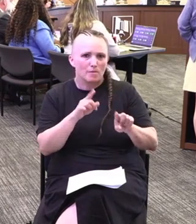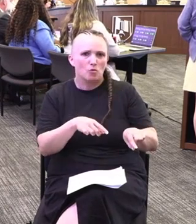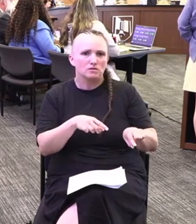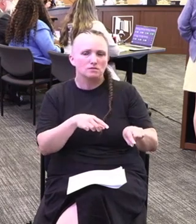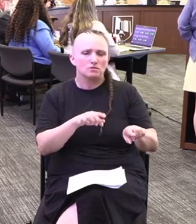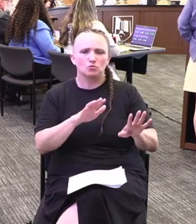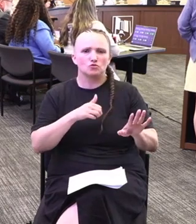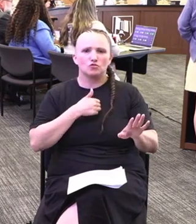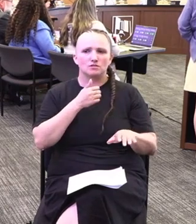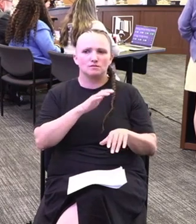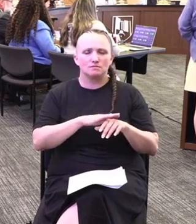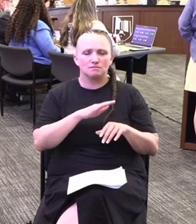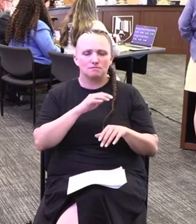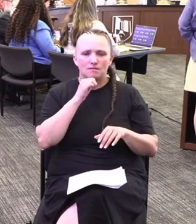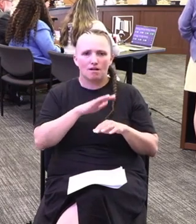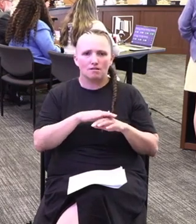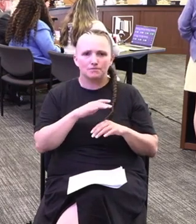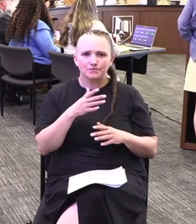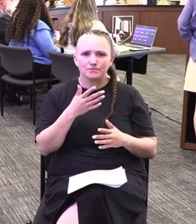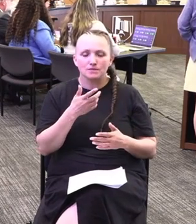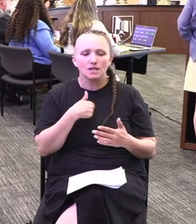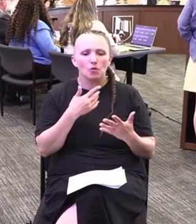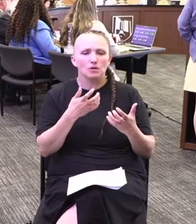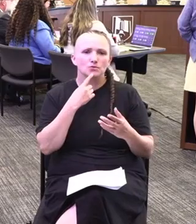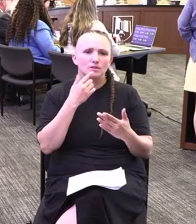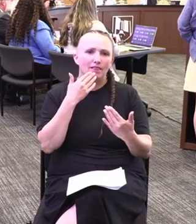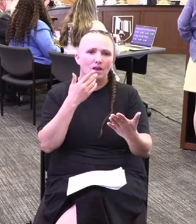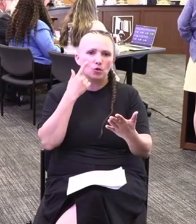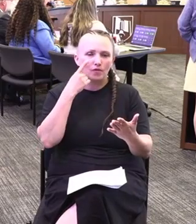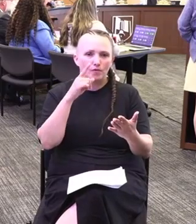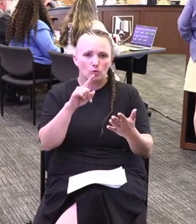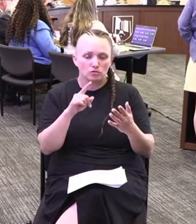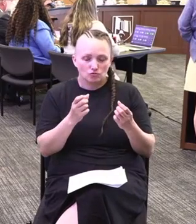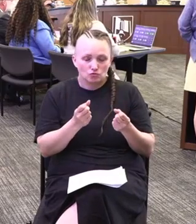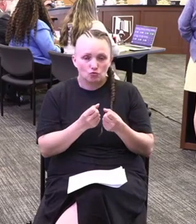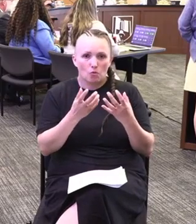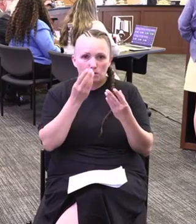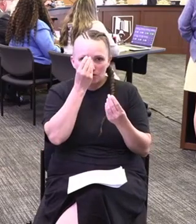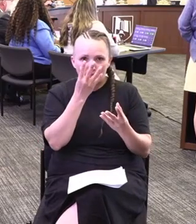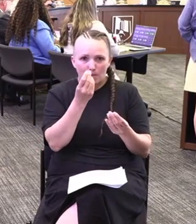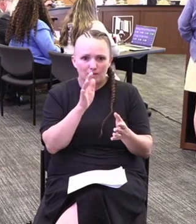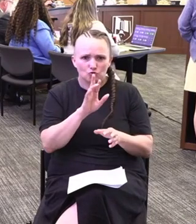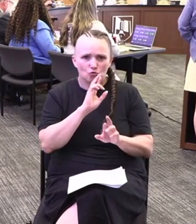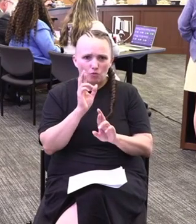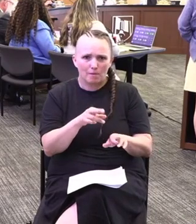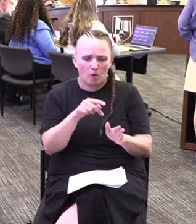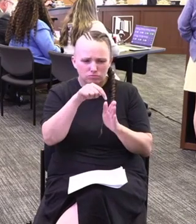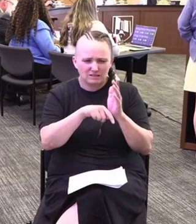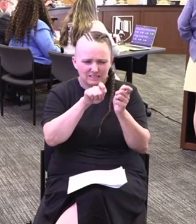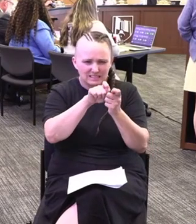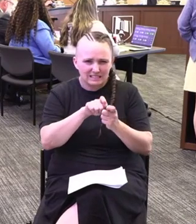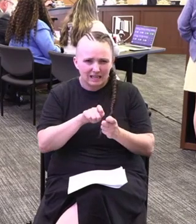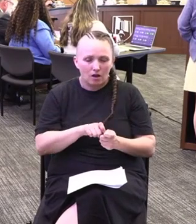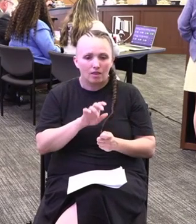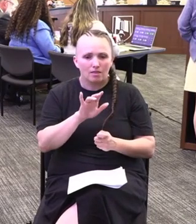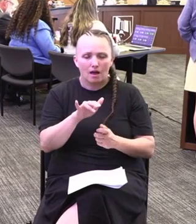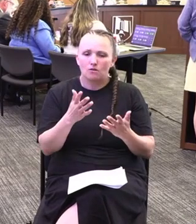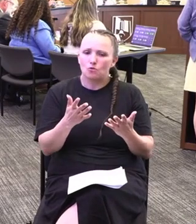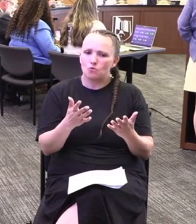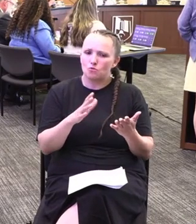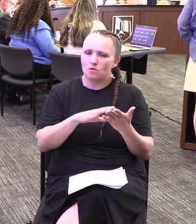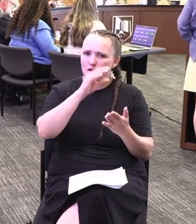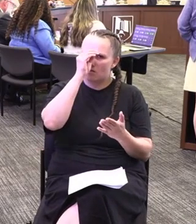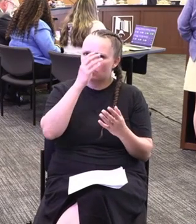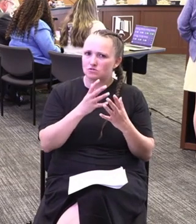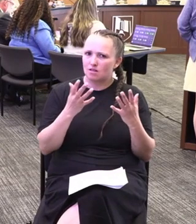I just want to say thank you for the depth of the report, how you dove into it with great detail. Like that has been very enlightening for Thank me. you.